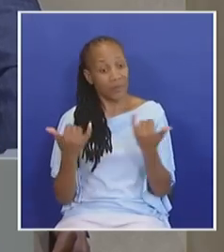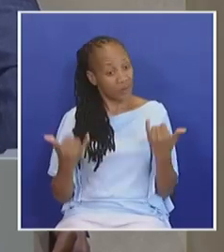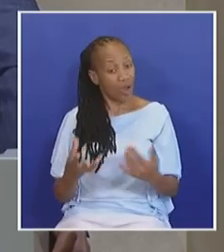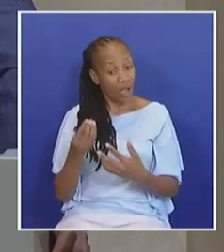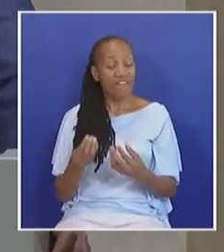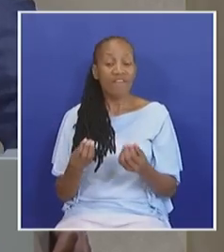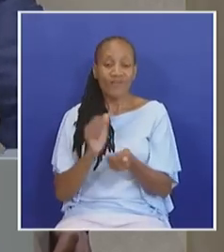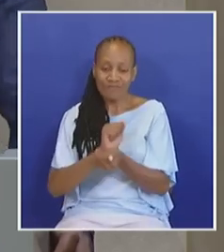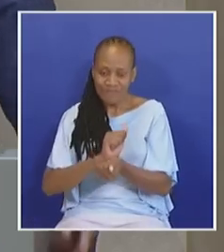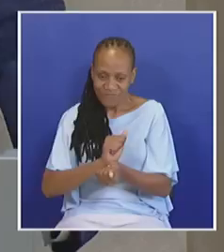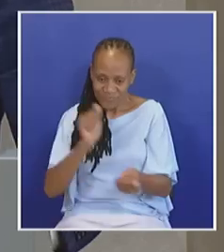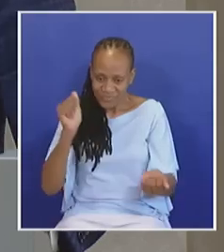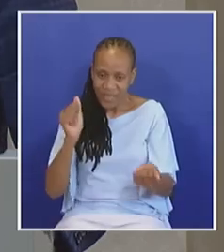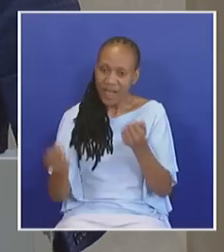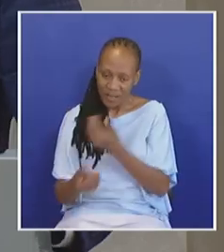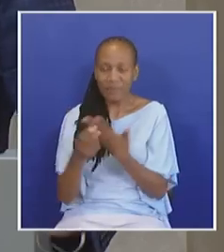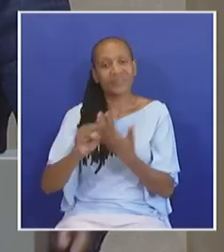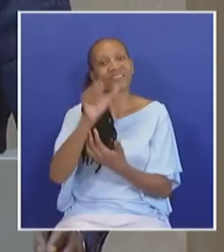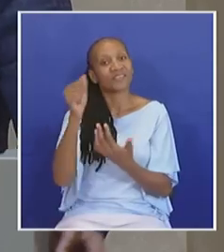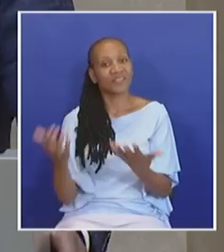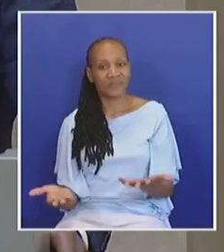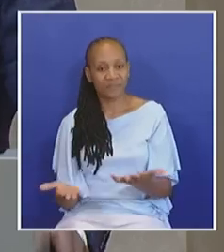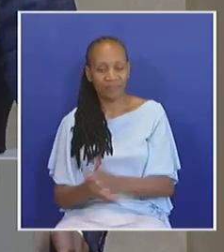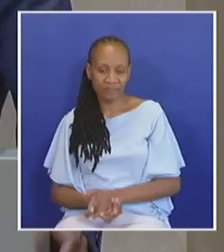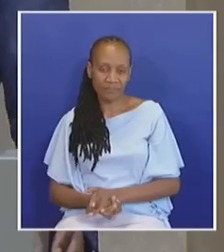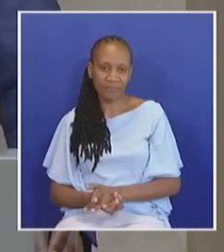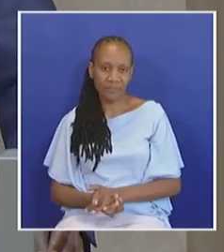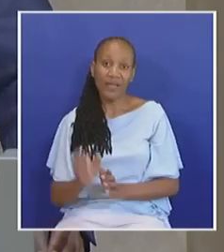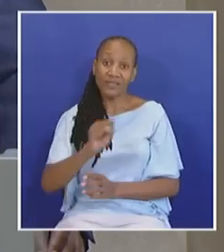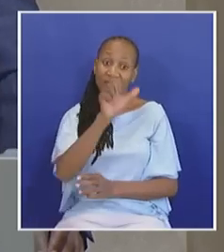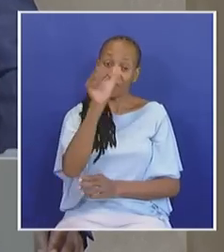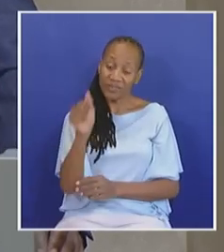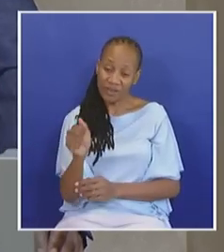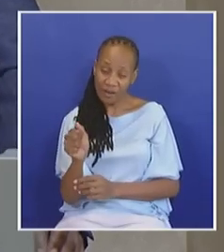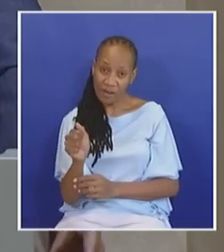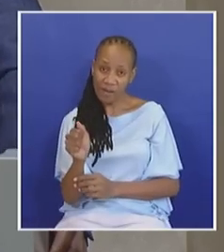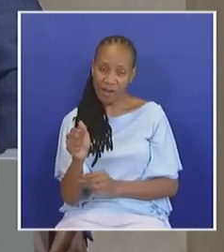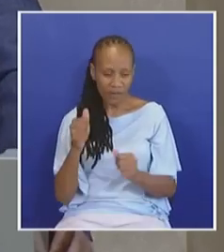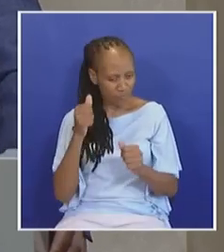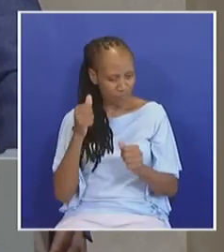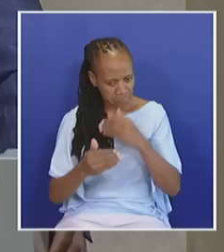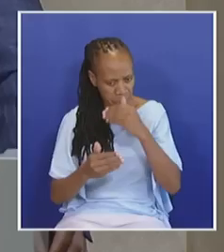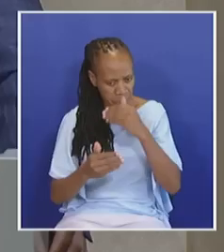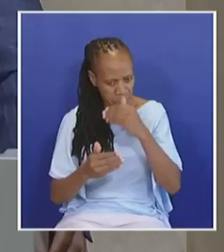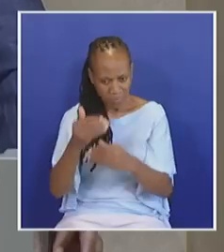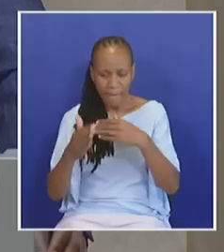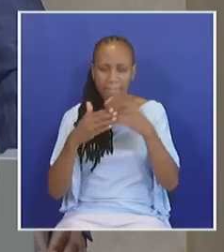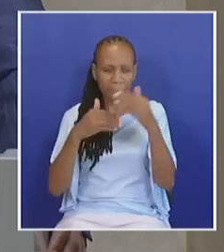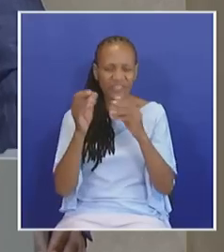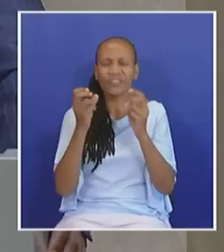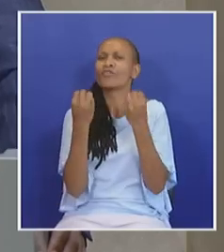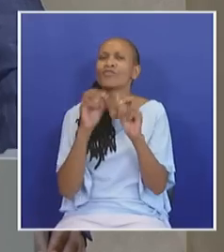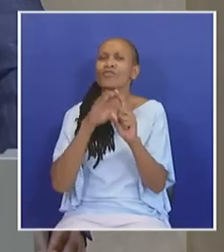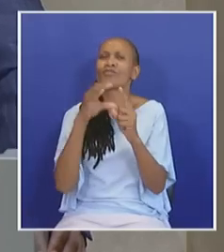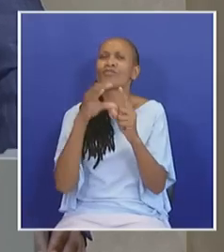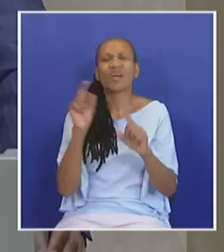still endure today. South Africa has abandoned its shameful past and has steadily moved towards building a new culture based on respect